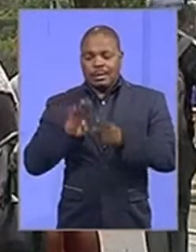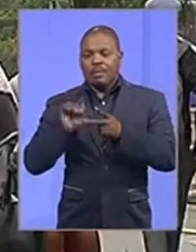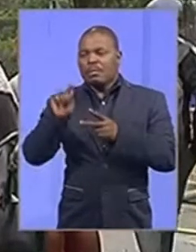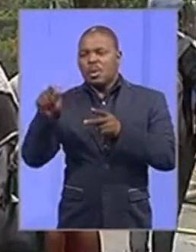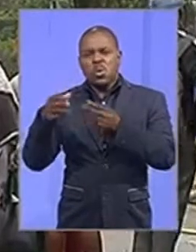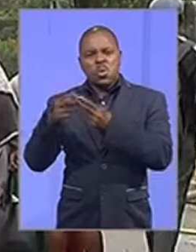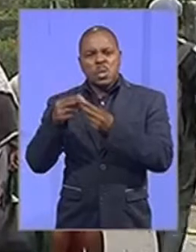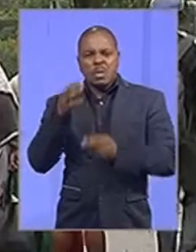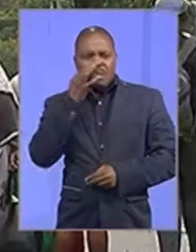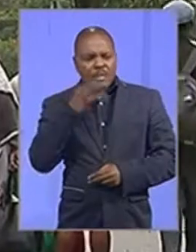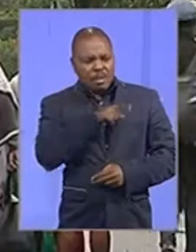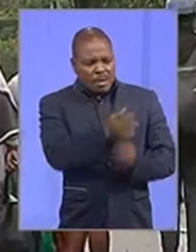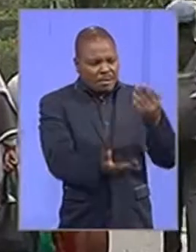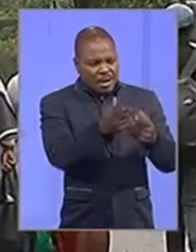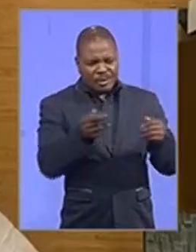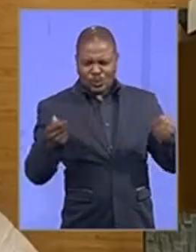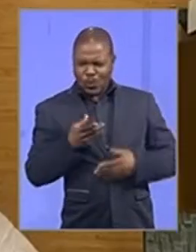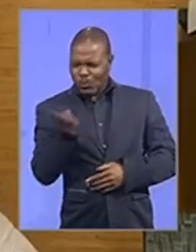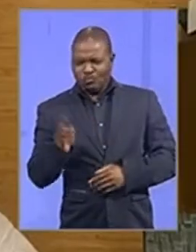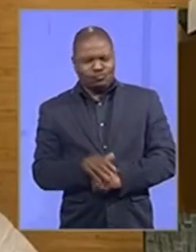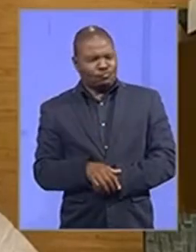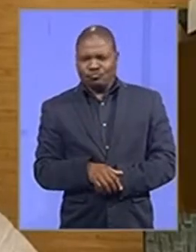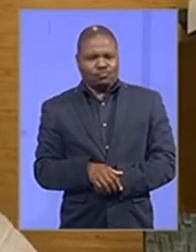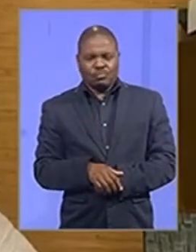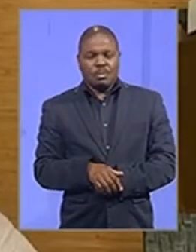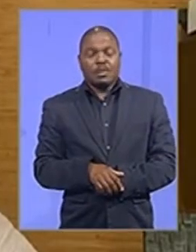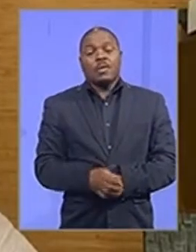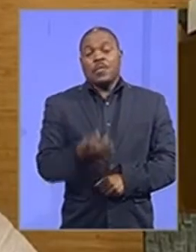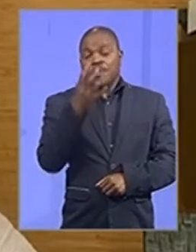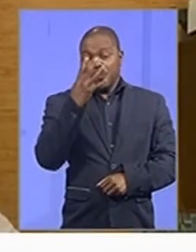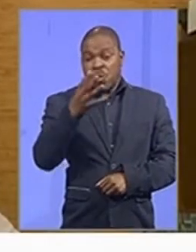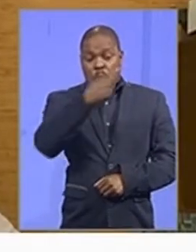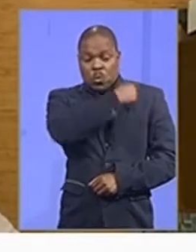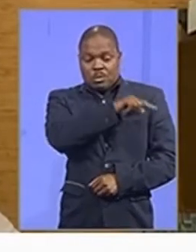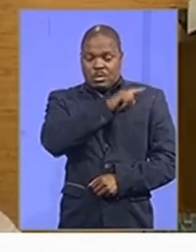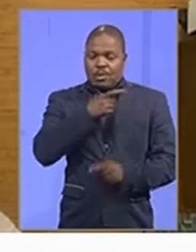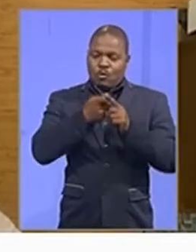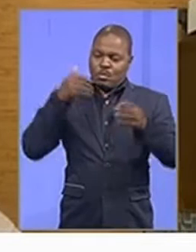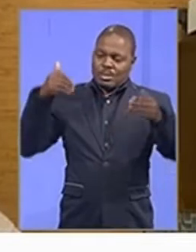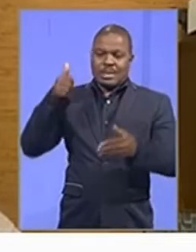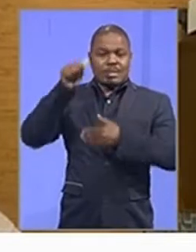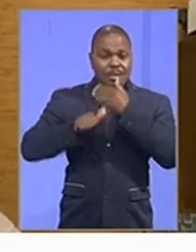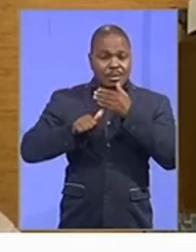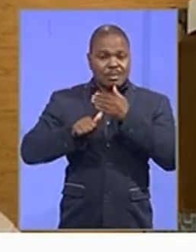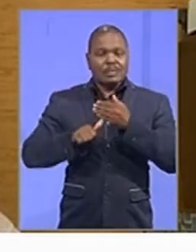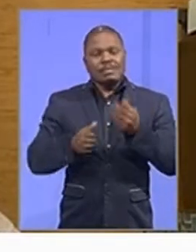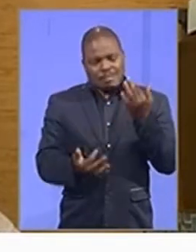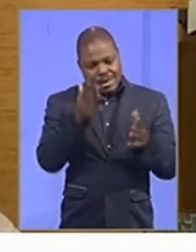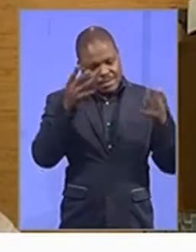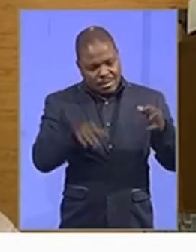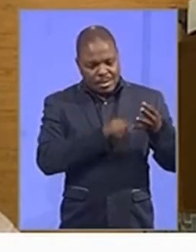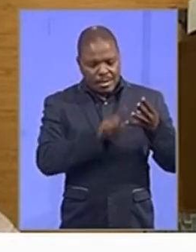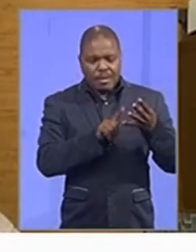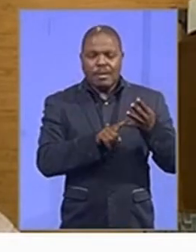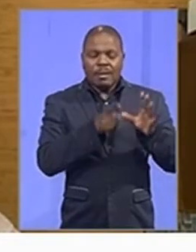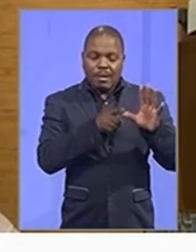ga se be se maaka go bona. We've had 4 hospitals on fire in the last 6 years. We also had the terrible fire at the